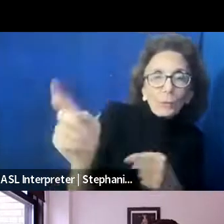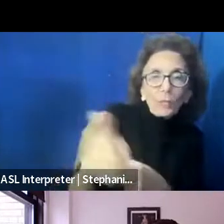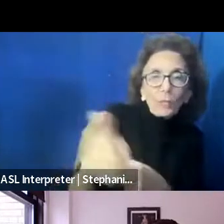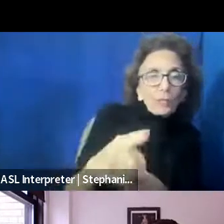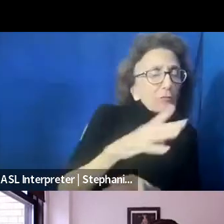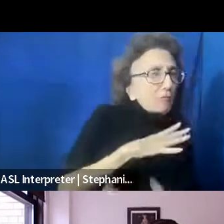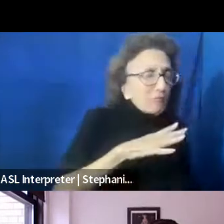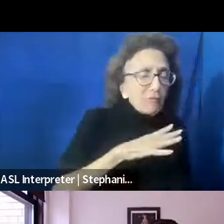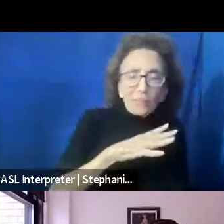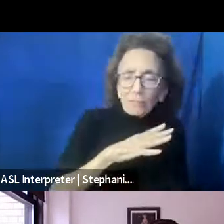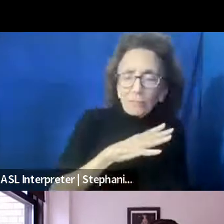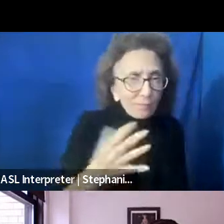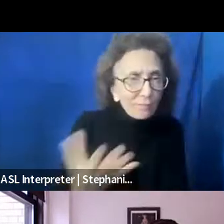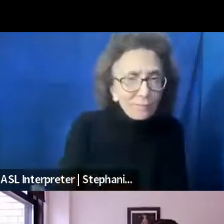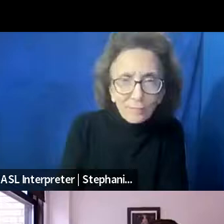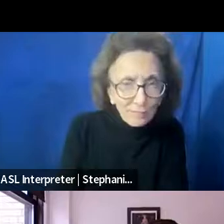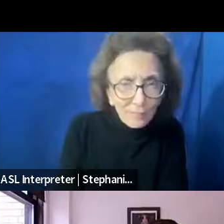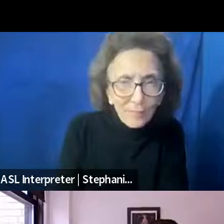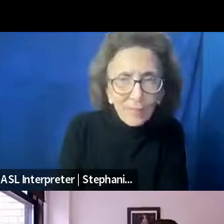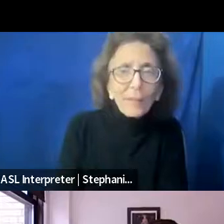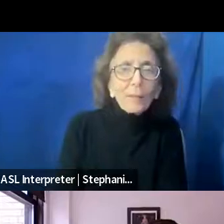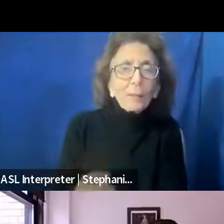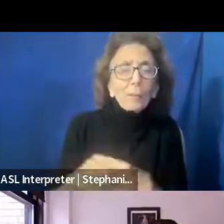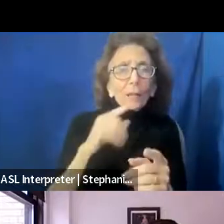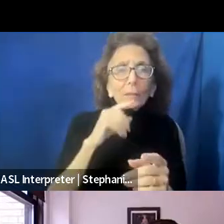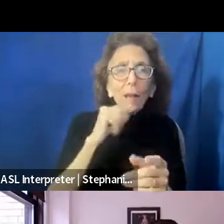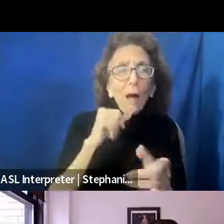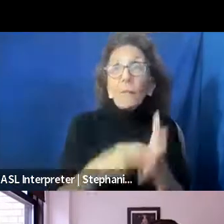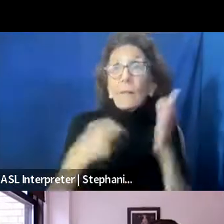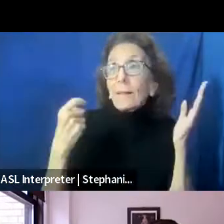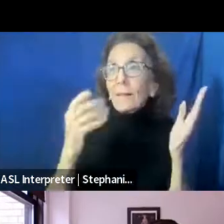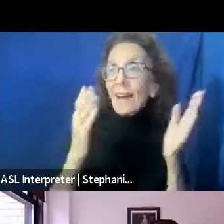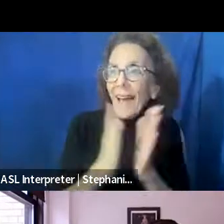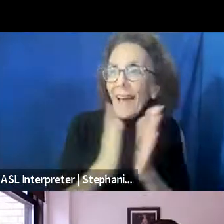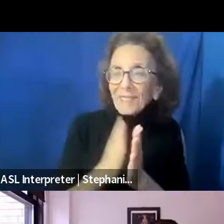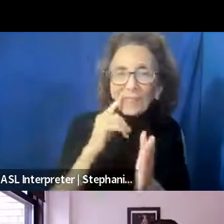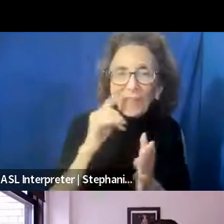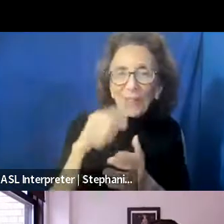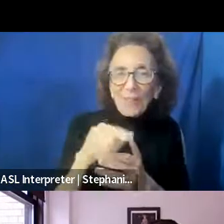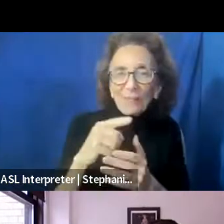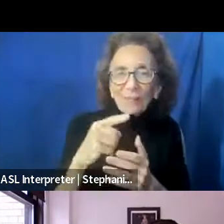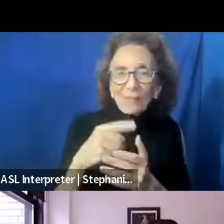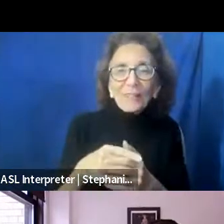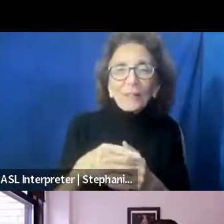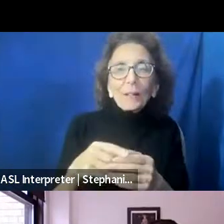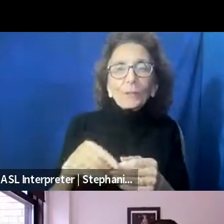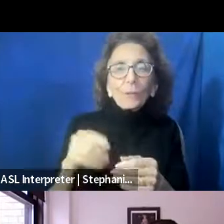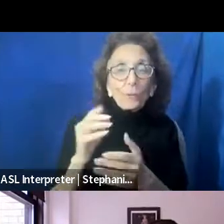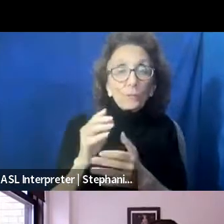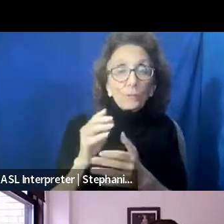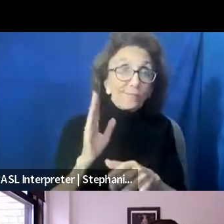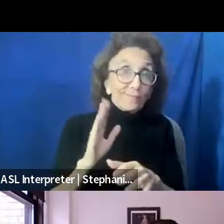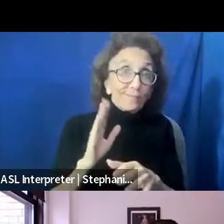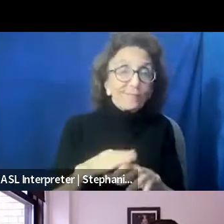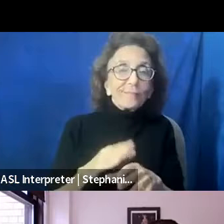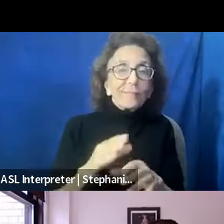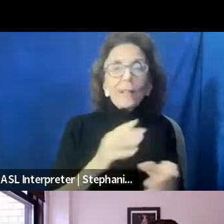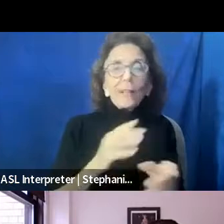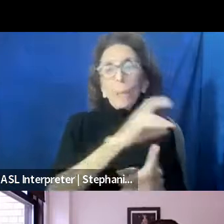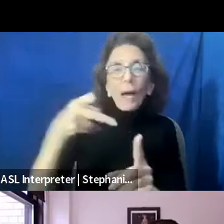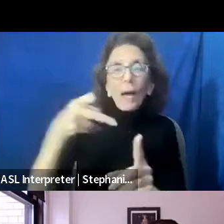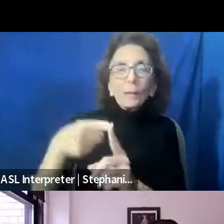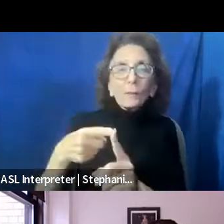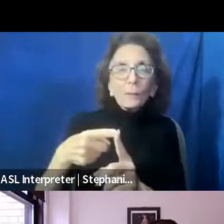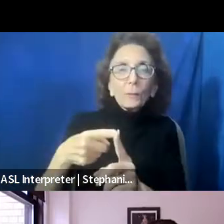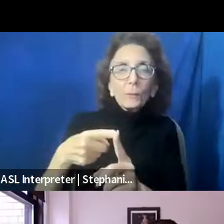to do so. But again, it wasn't something that we had asked for in advance. So